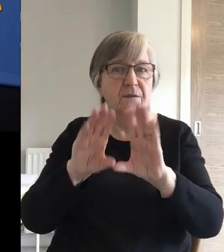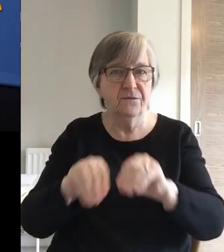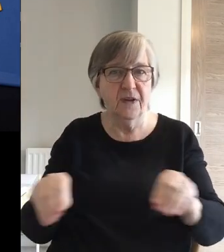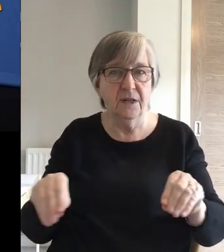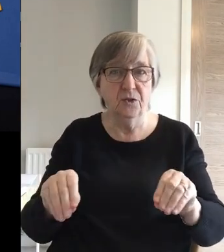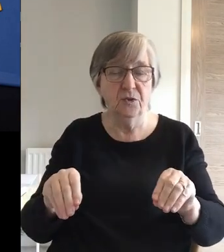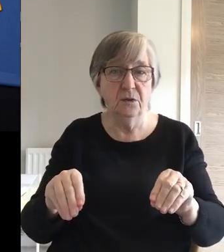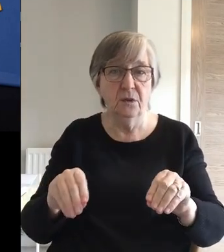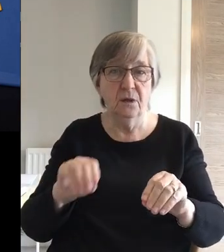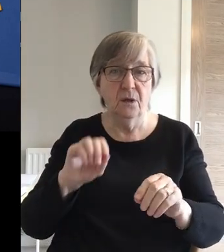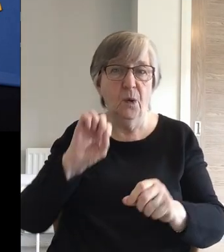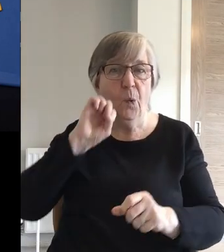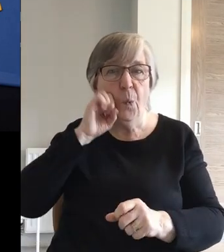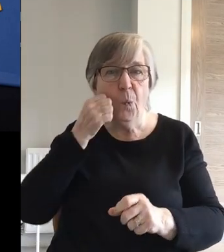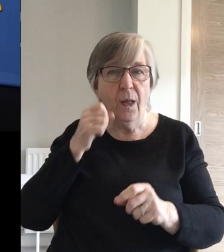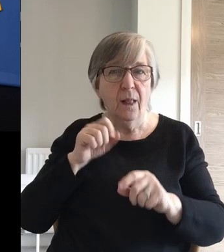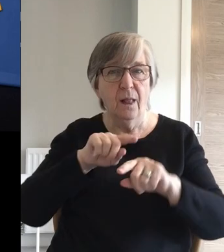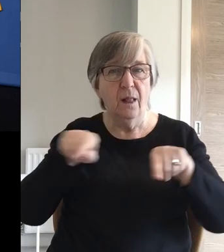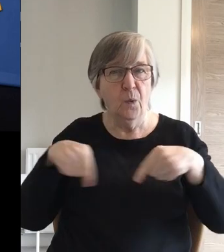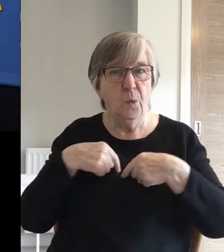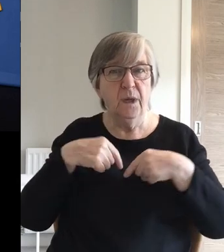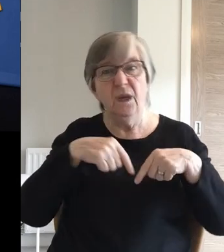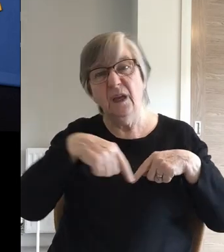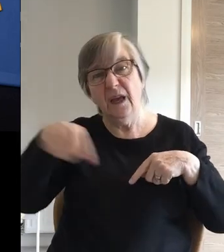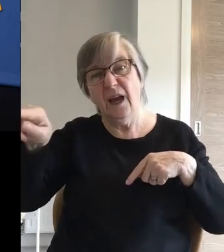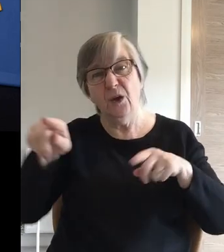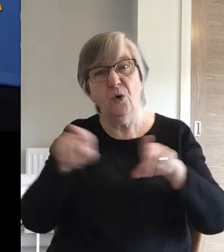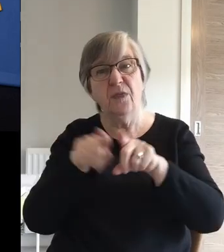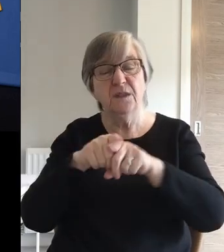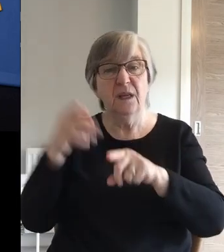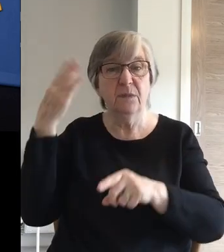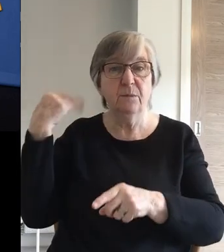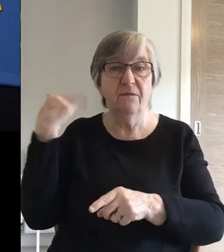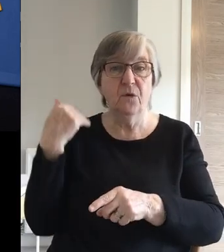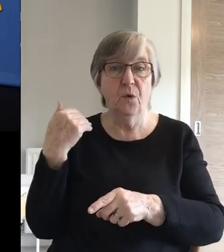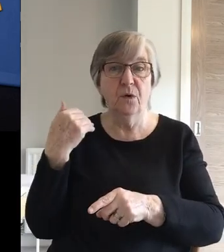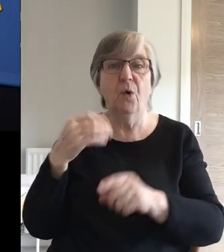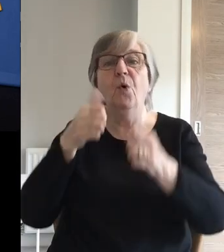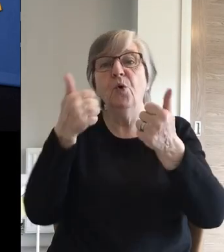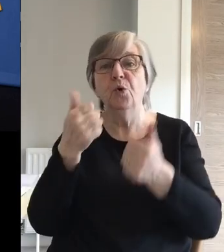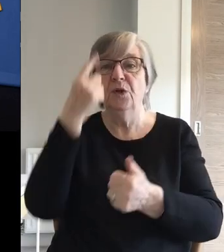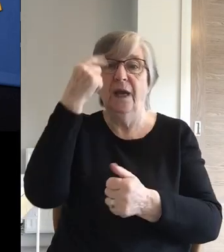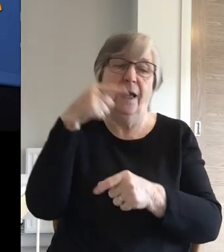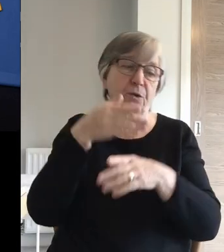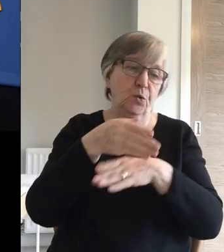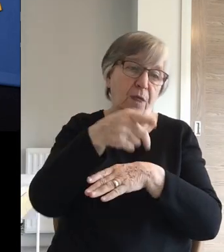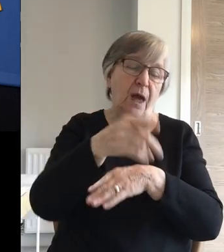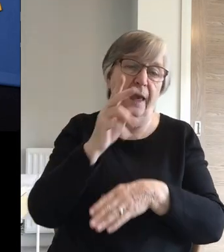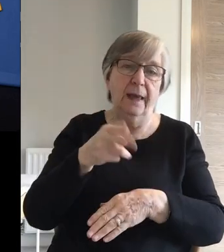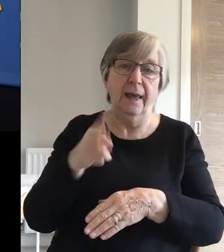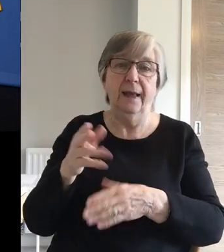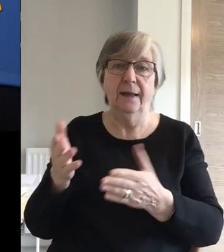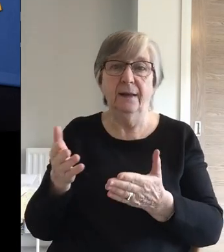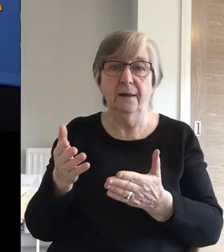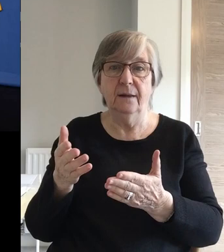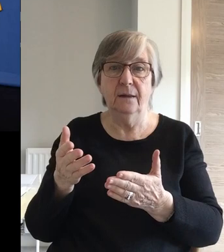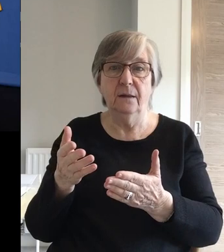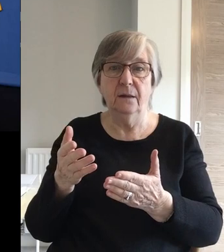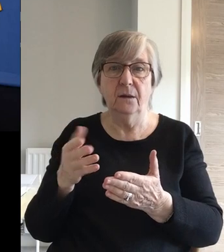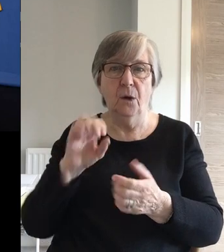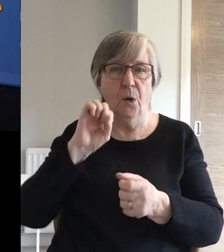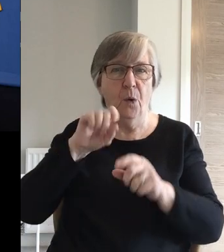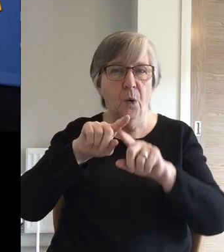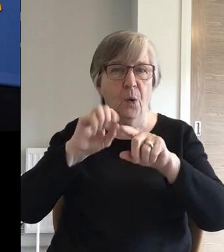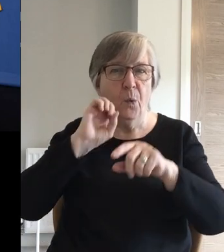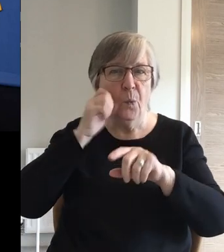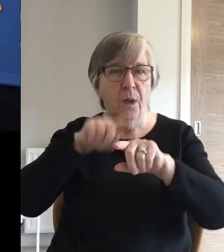we just going to get on with life as before and say, oh good, we can do that again? Or will we grasp